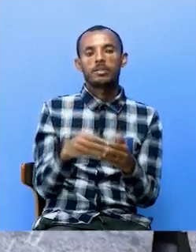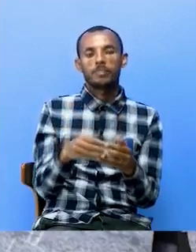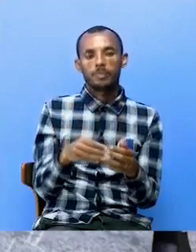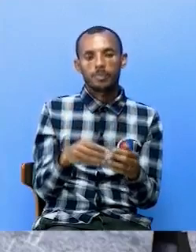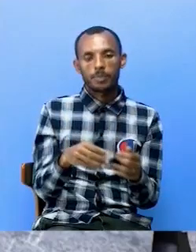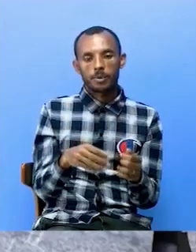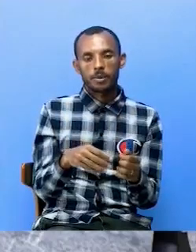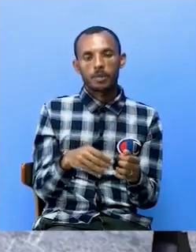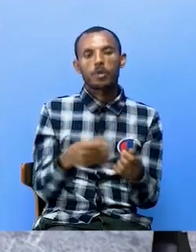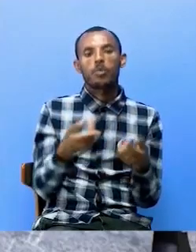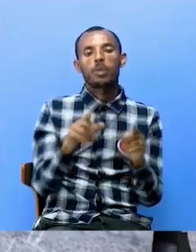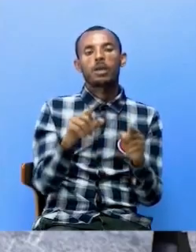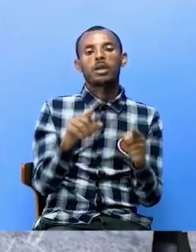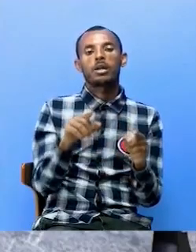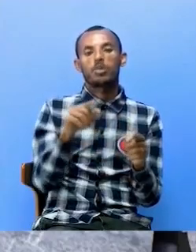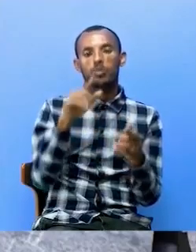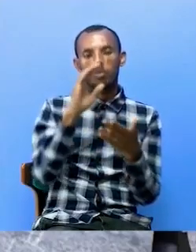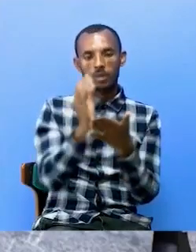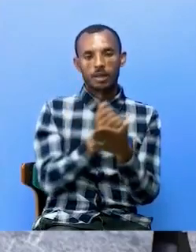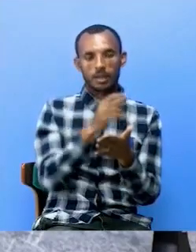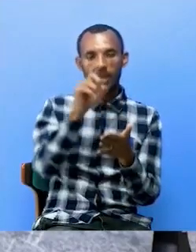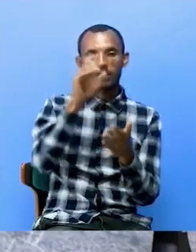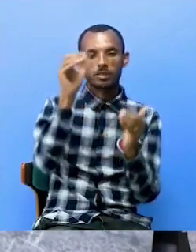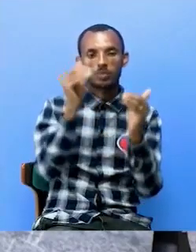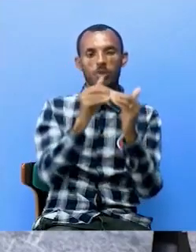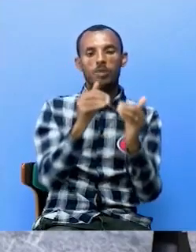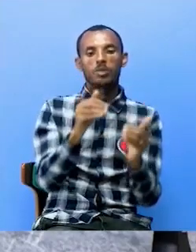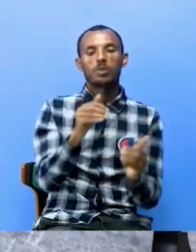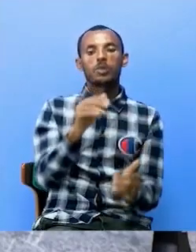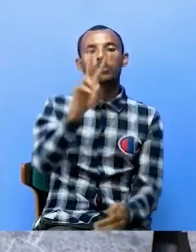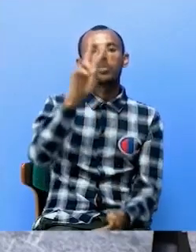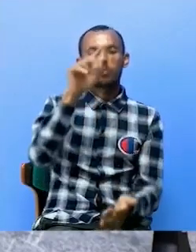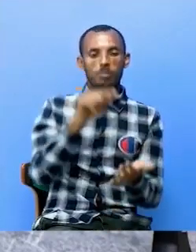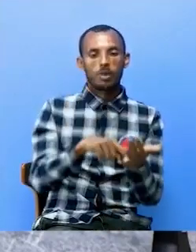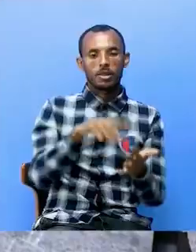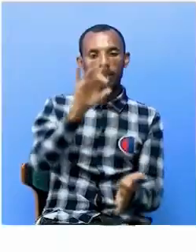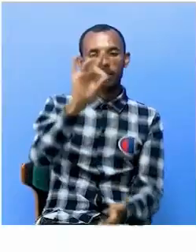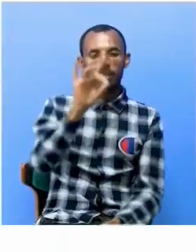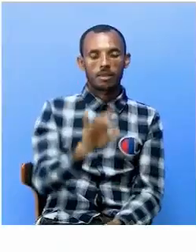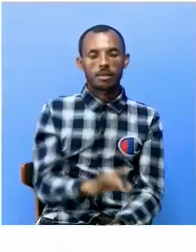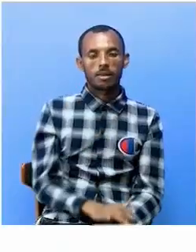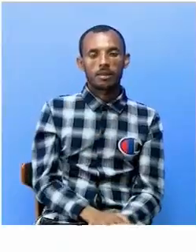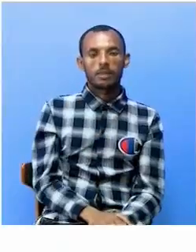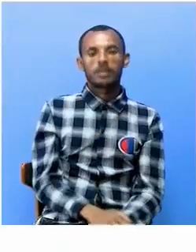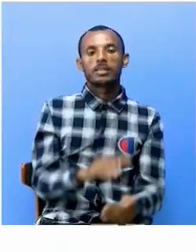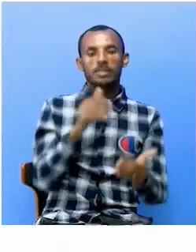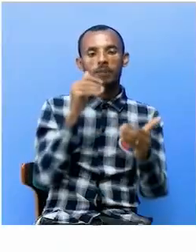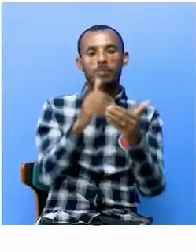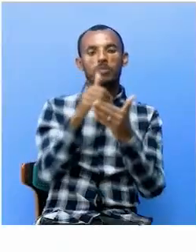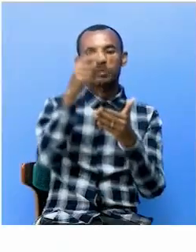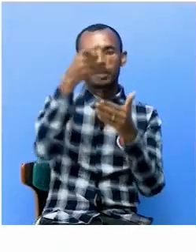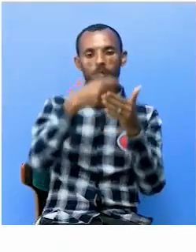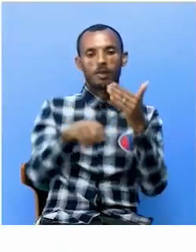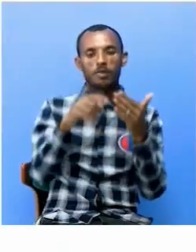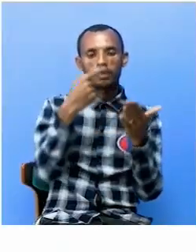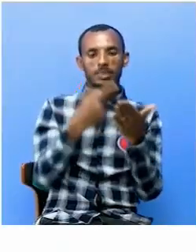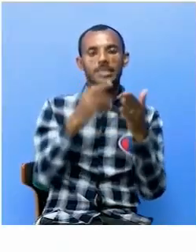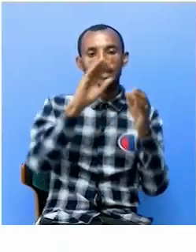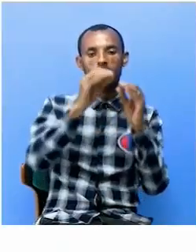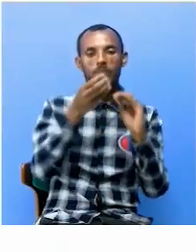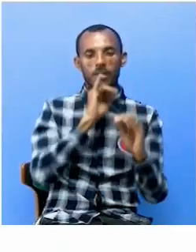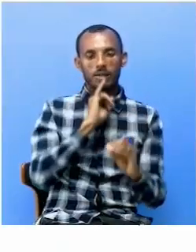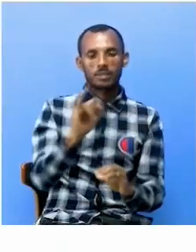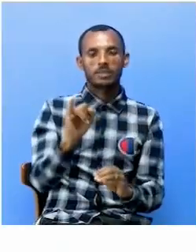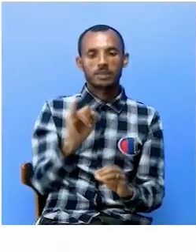So whenever we take x is equals to 2.8, the approximate value of this number